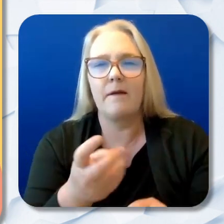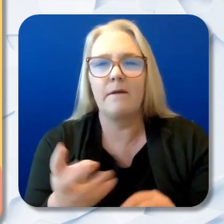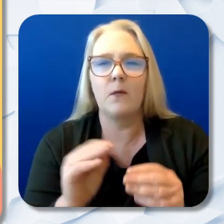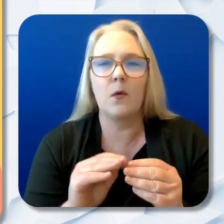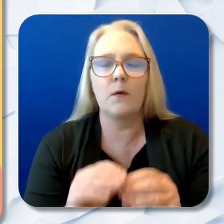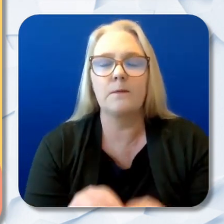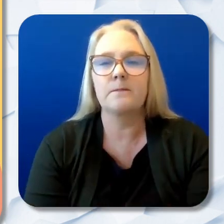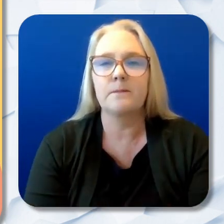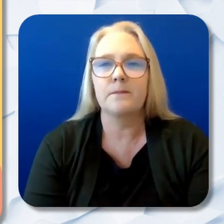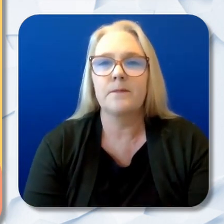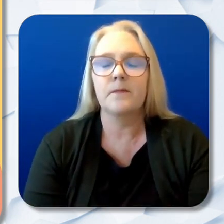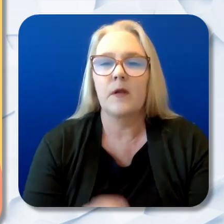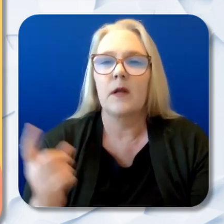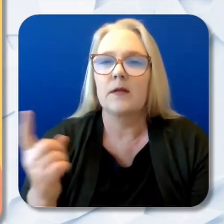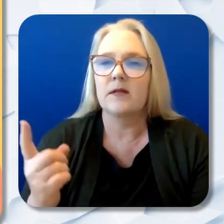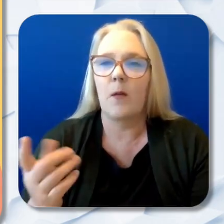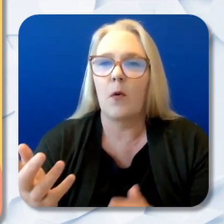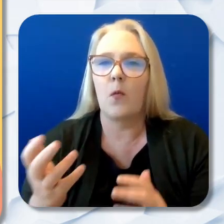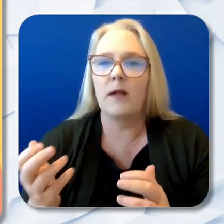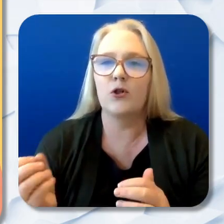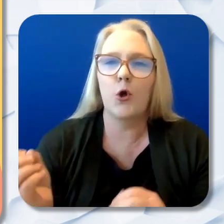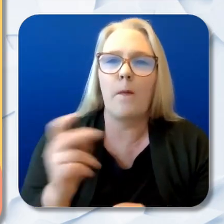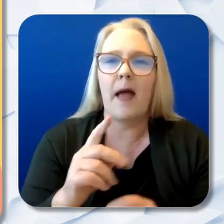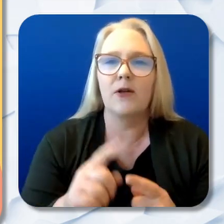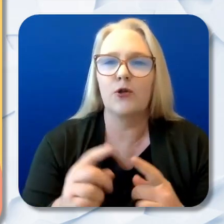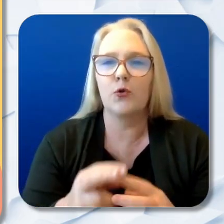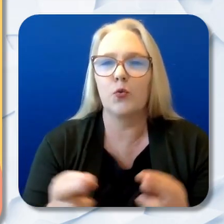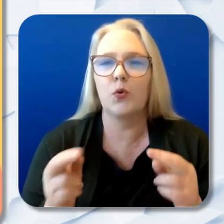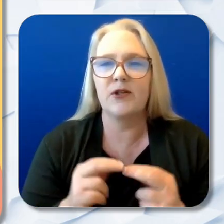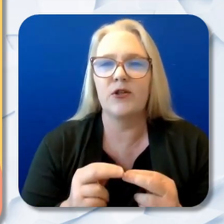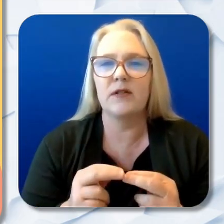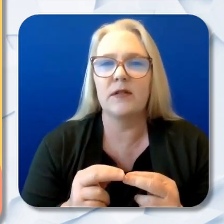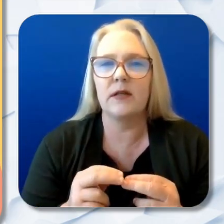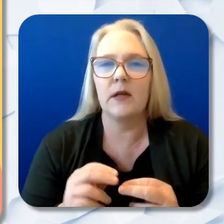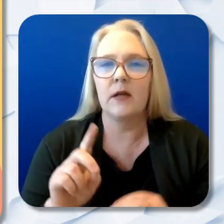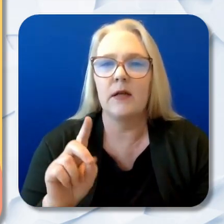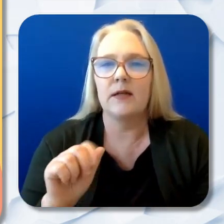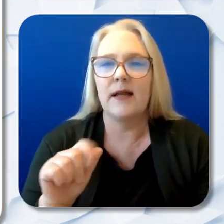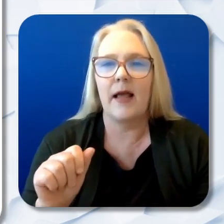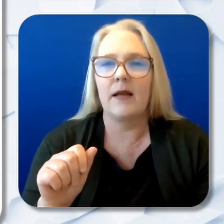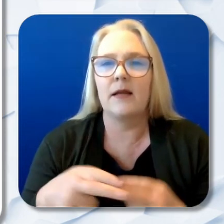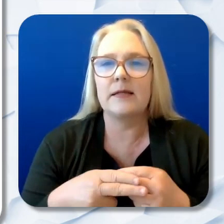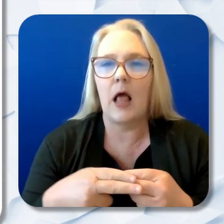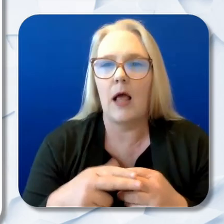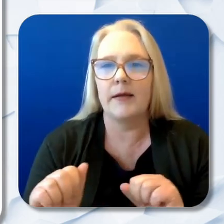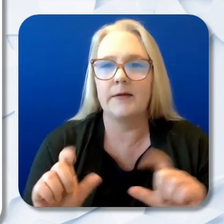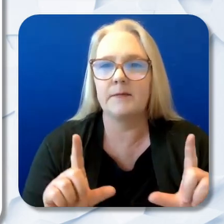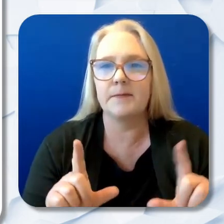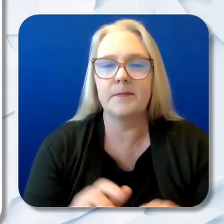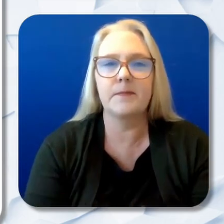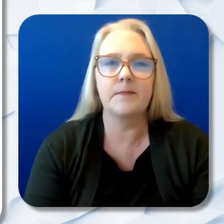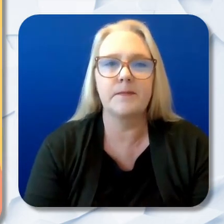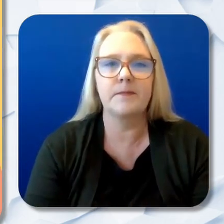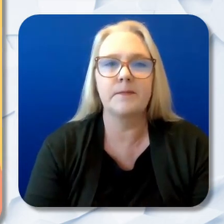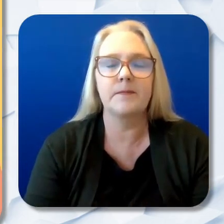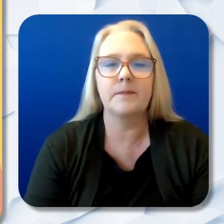Oh, Danielle, thank you. Somebody wants to go back to the Regency data slide. Olivia, can we please go